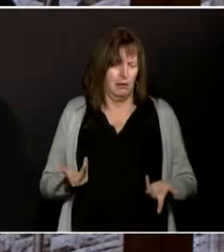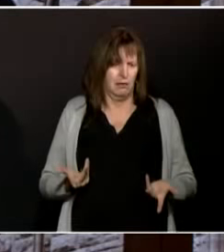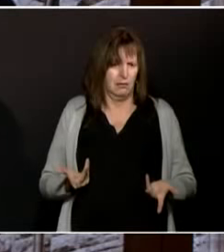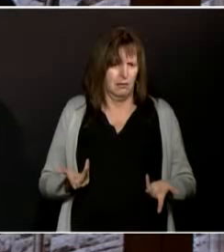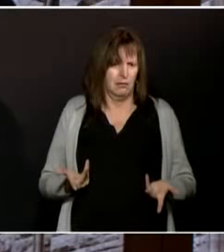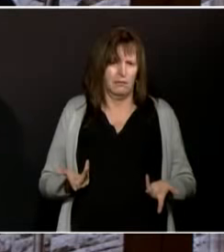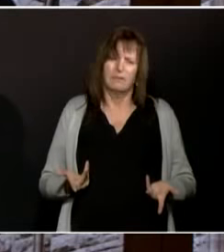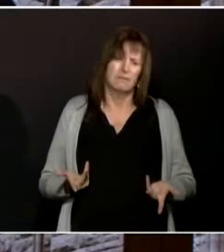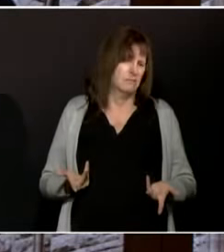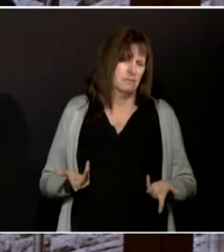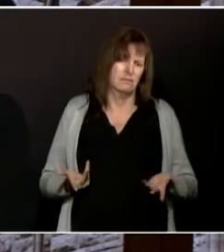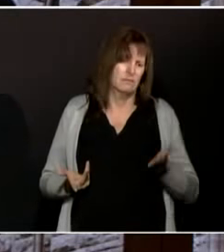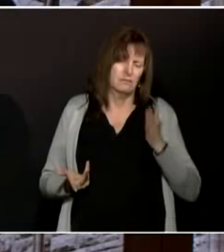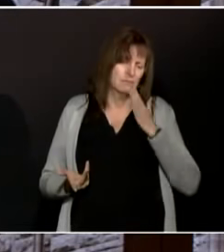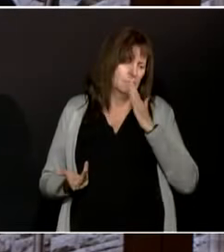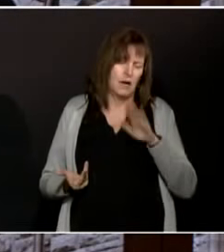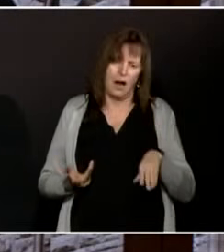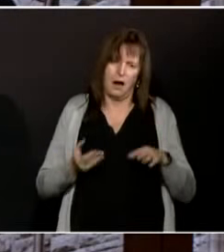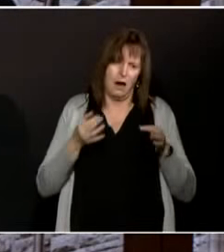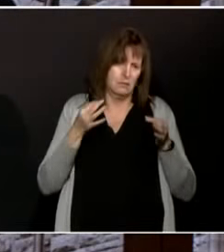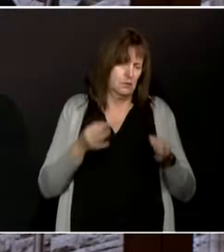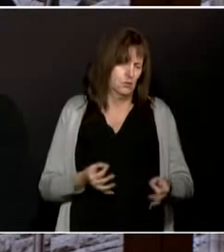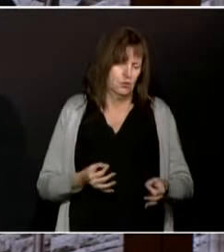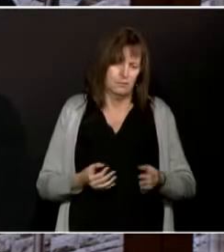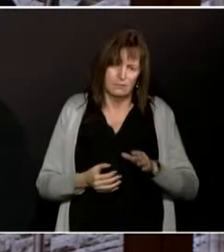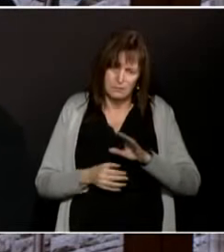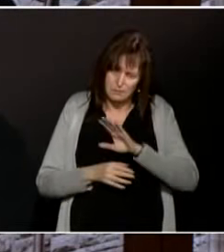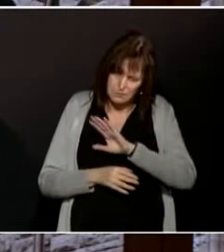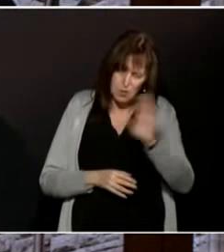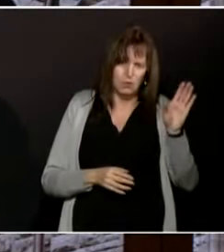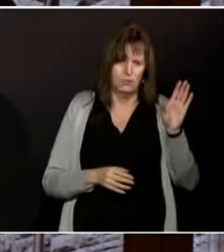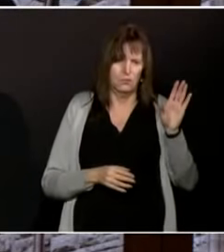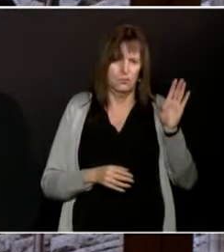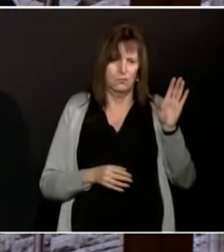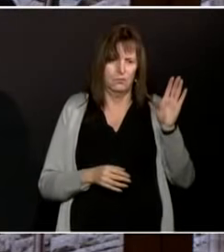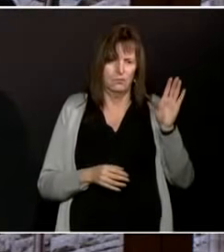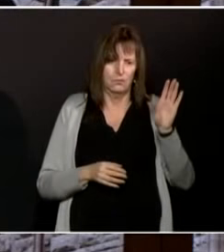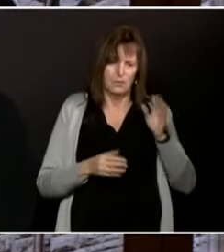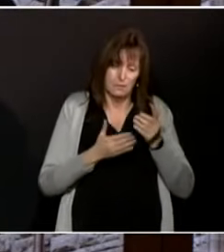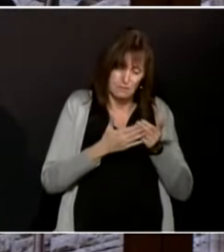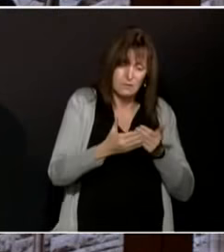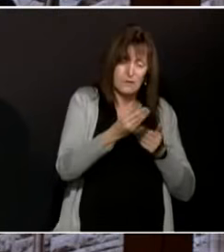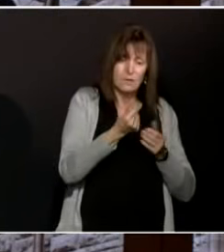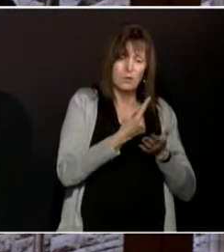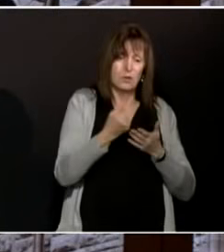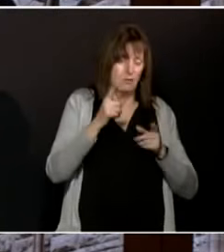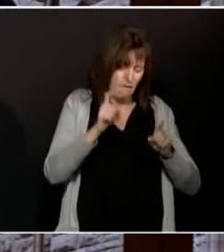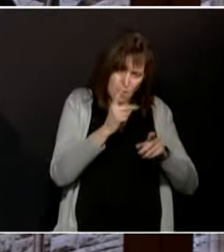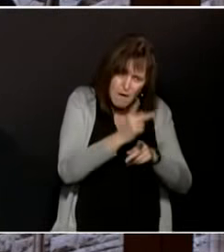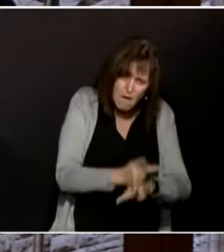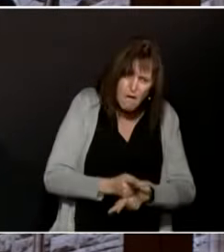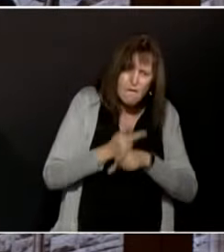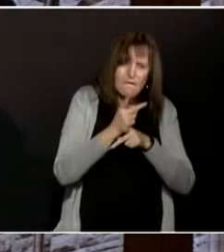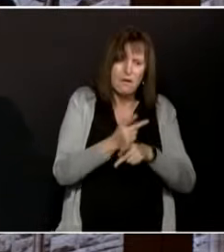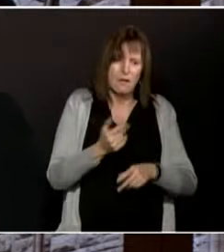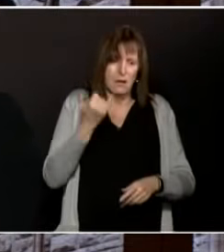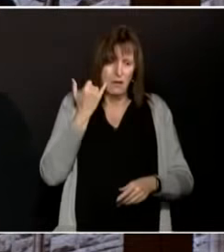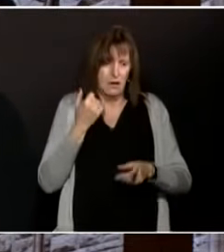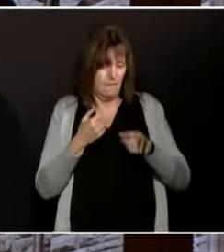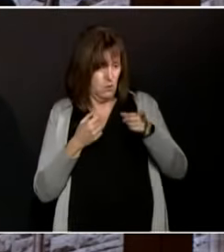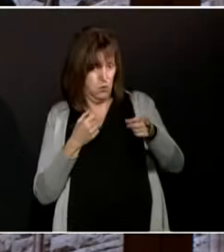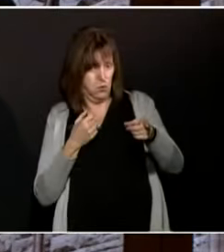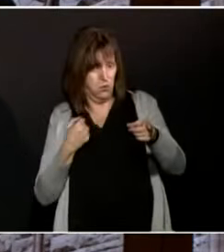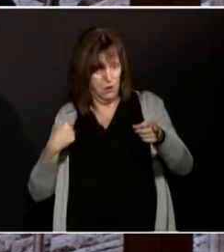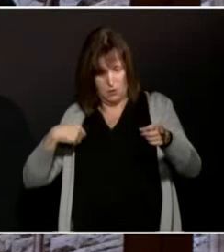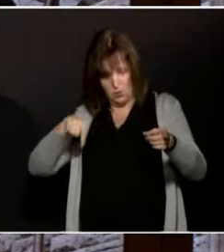decision. And you need to be very careful in the next number of weeks especially. And I know if you do that, we all work together to do that with